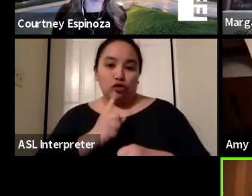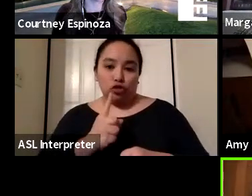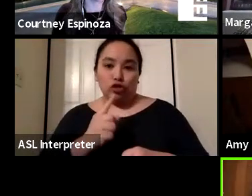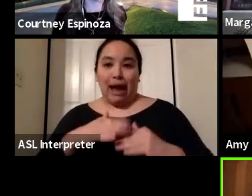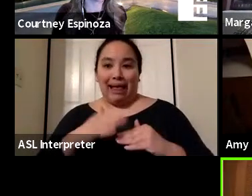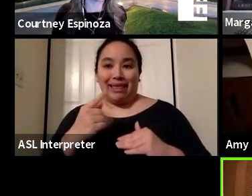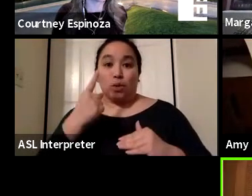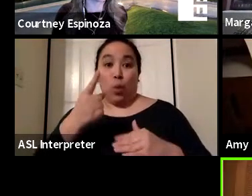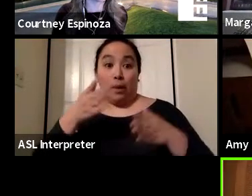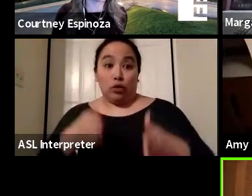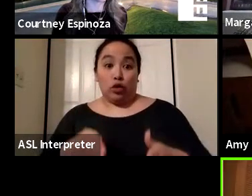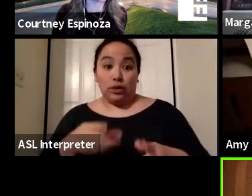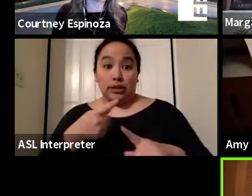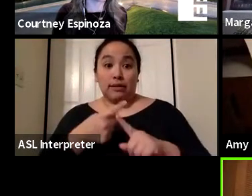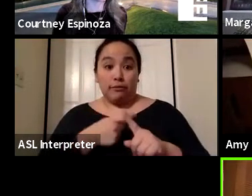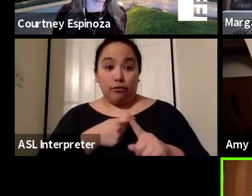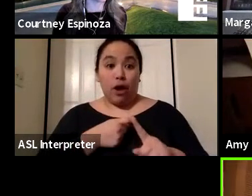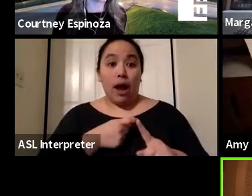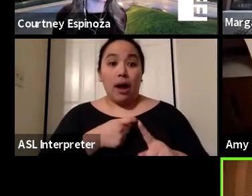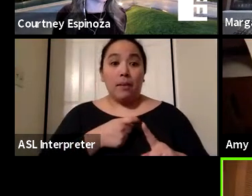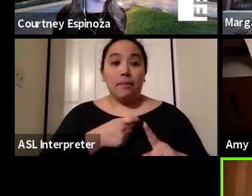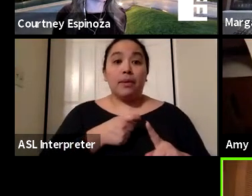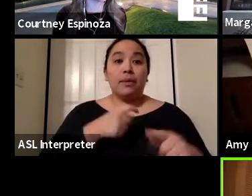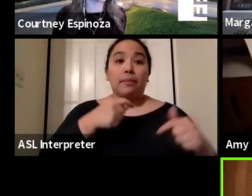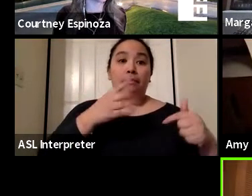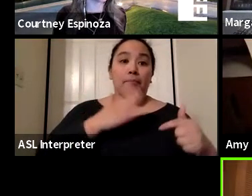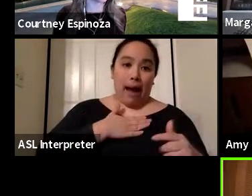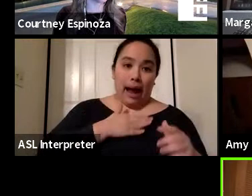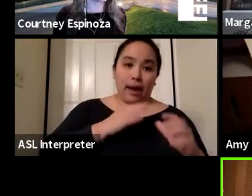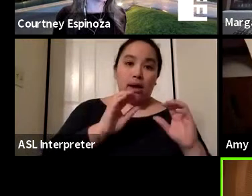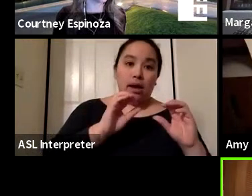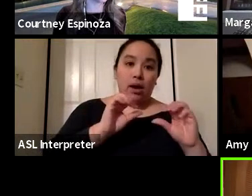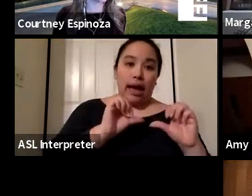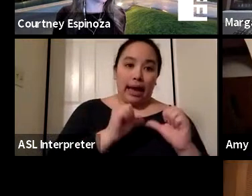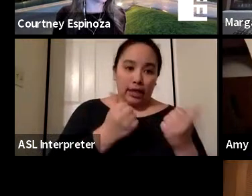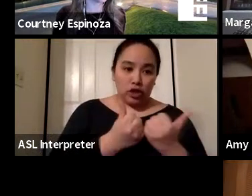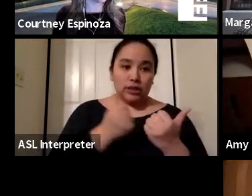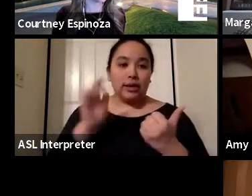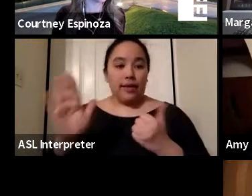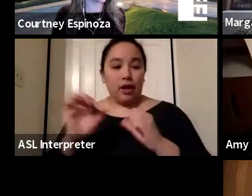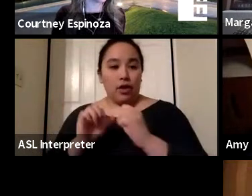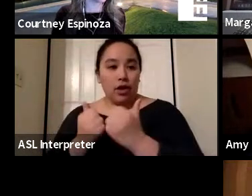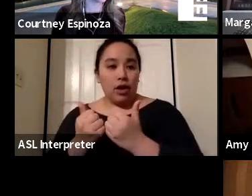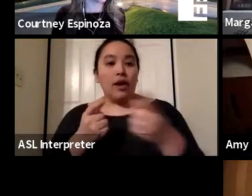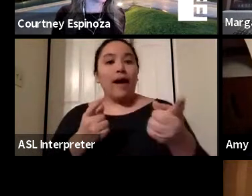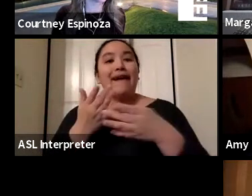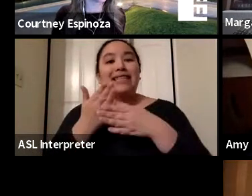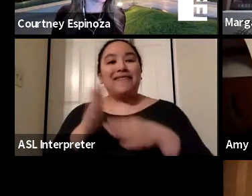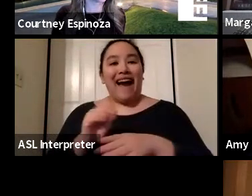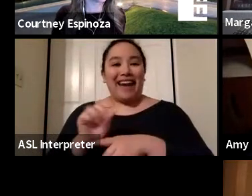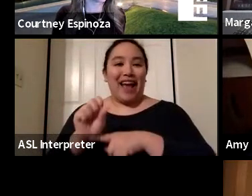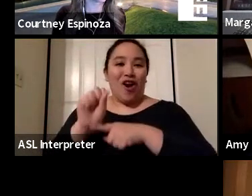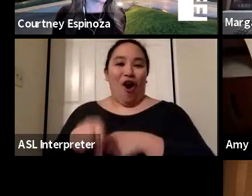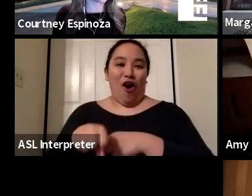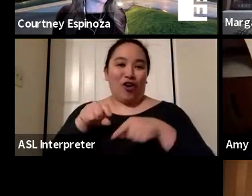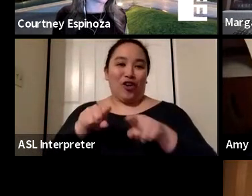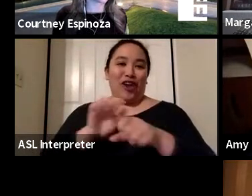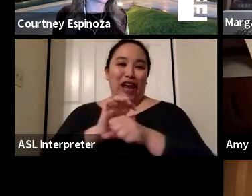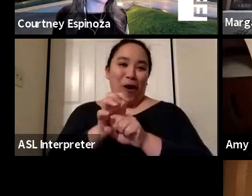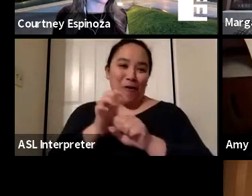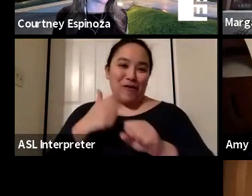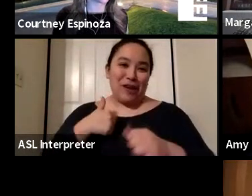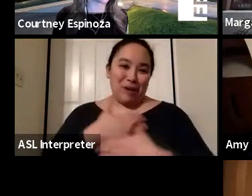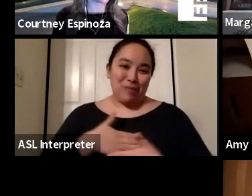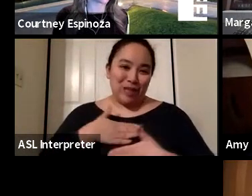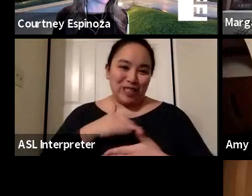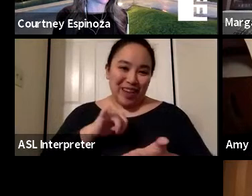person from EOC and one person from YLI is able to represent. Thank you for uplifting that. You're doing a divide and conquer in the world of COVID, so I appreciate